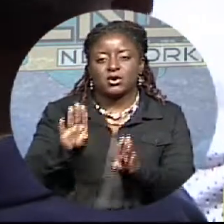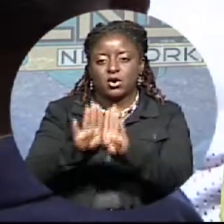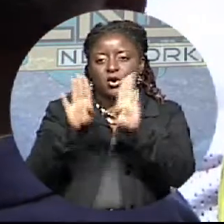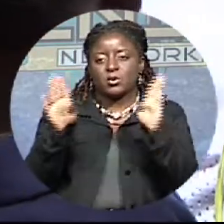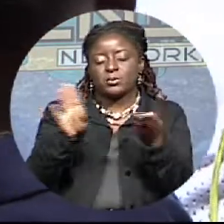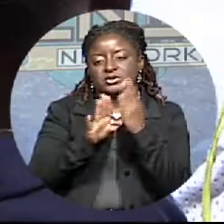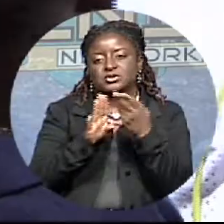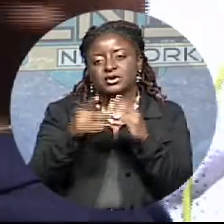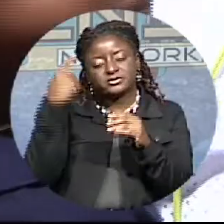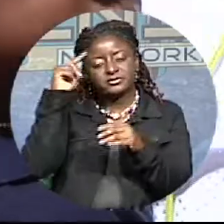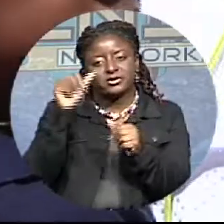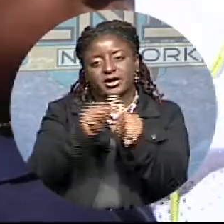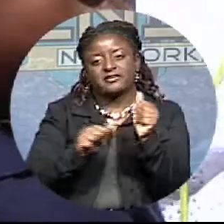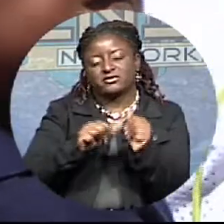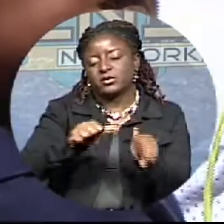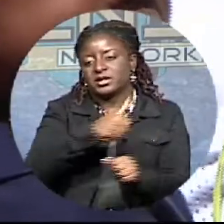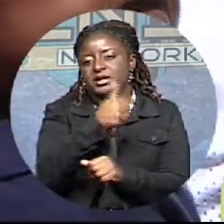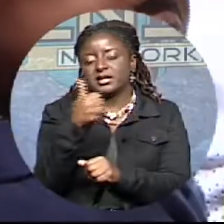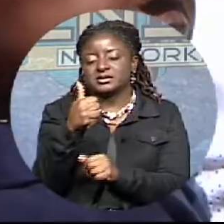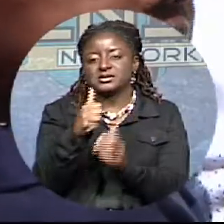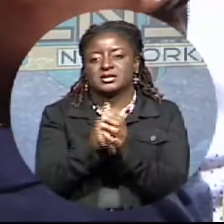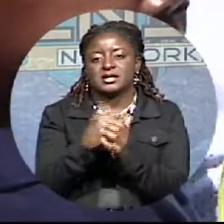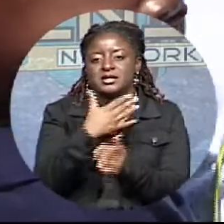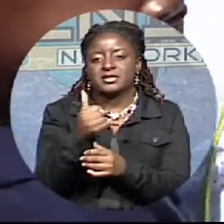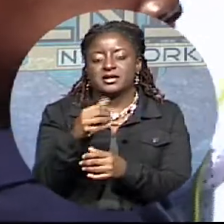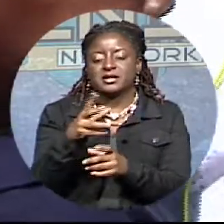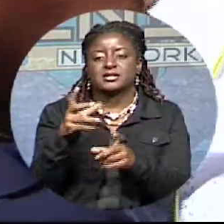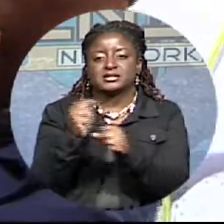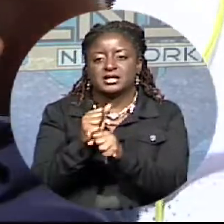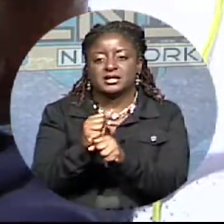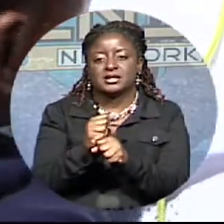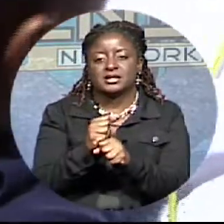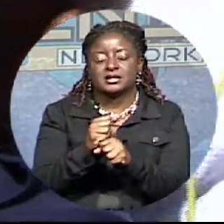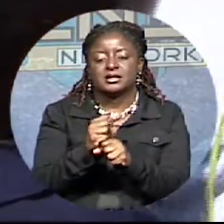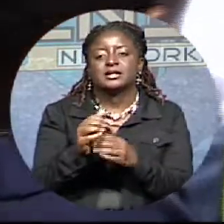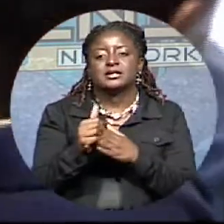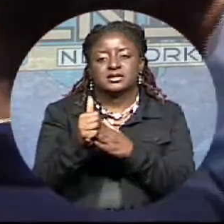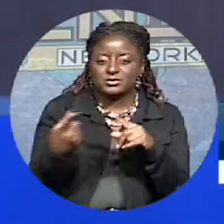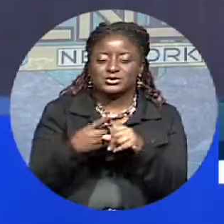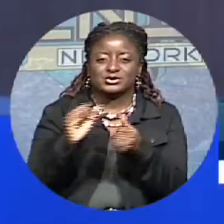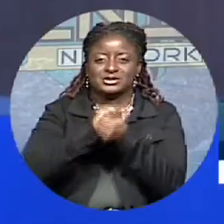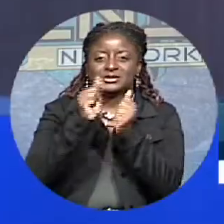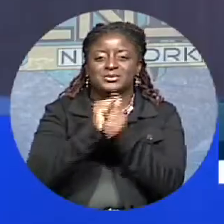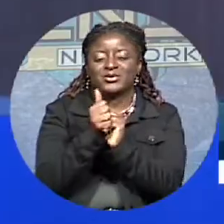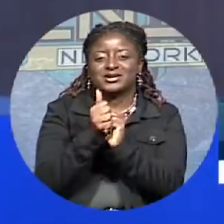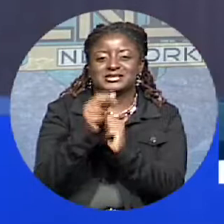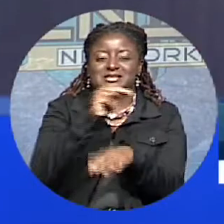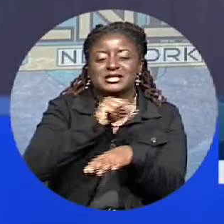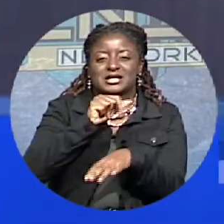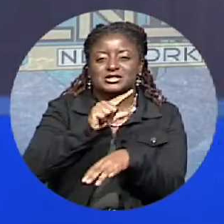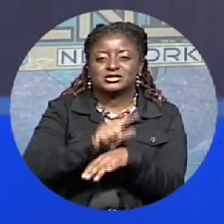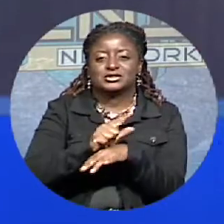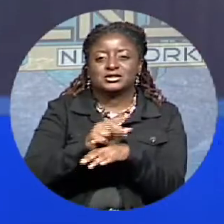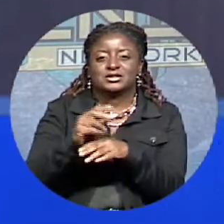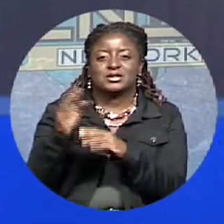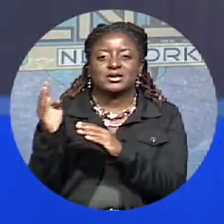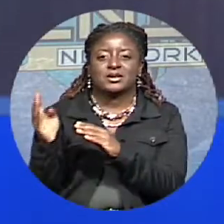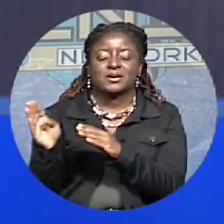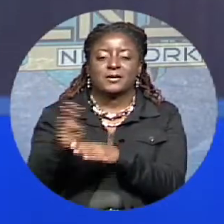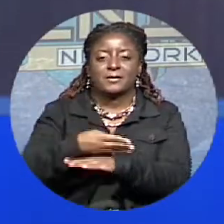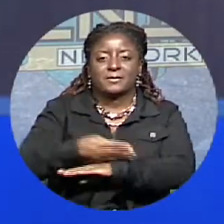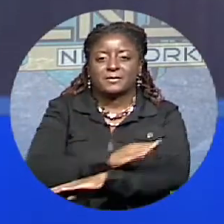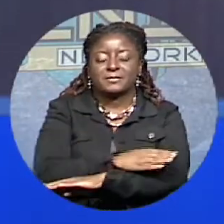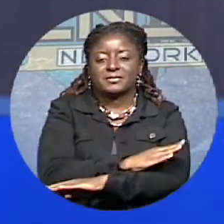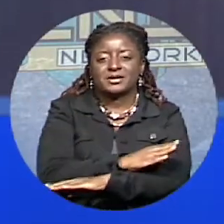else, and then they're taking the baton and they're just going beyond what we have done. Our national beach soccer team closing out